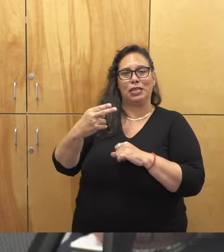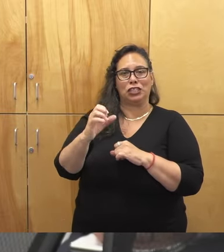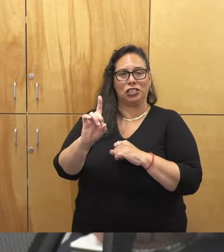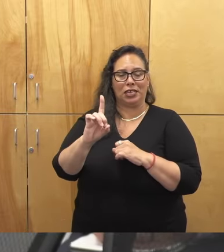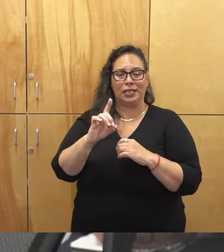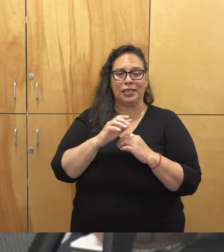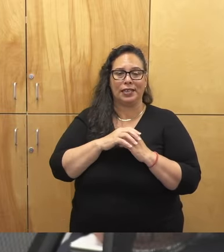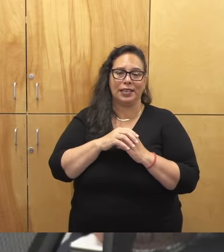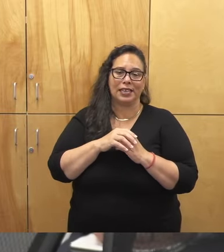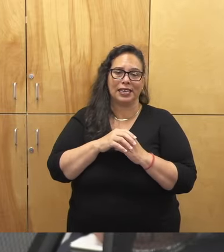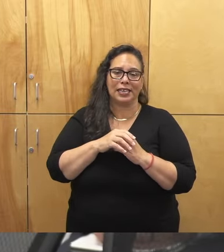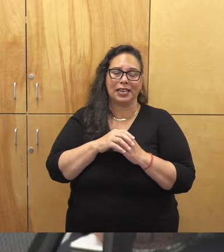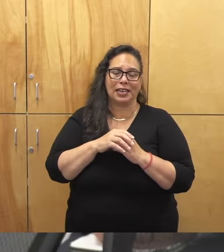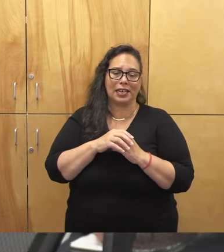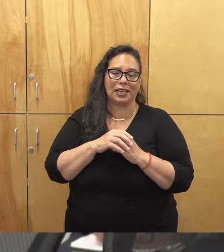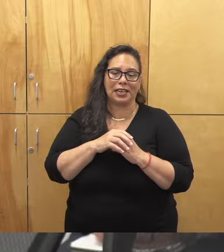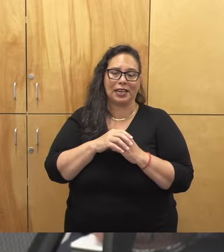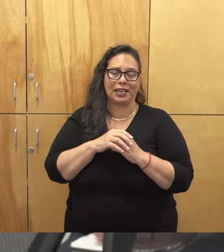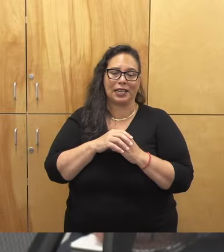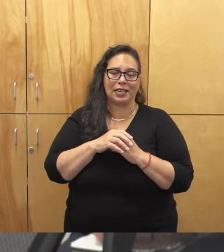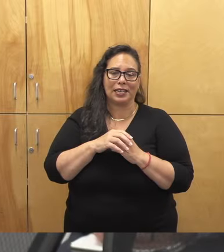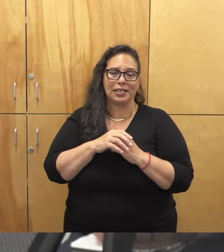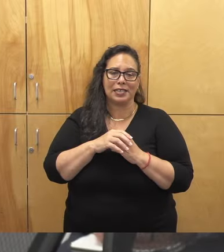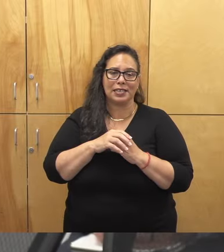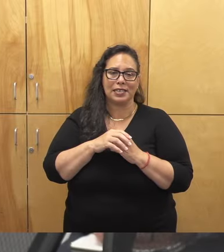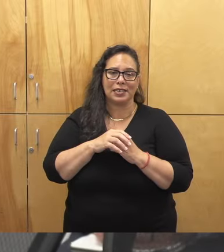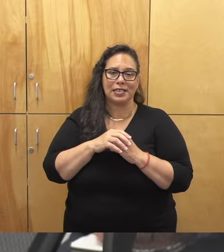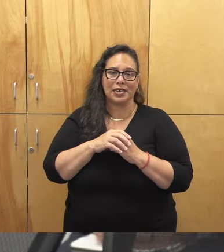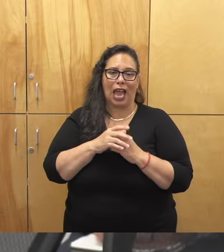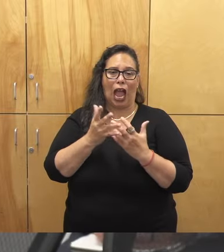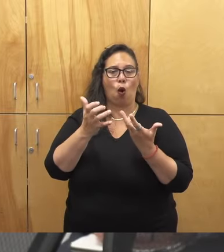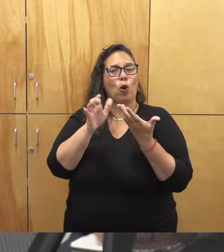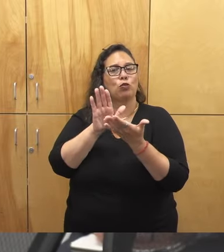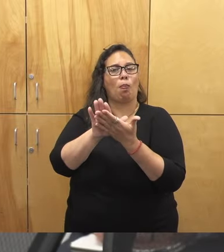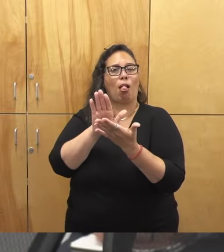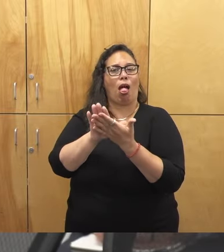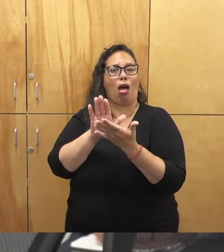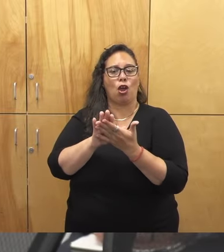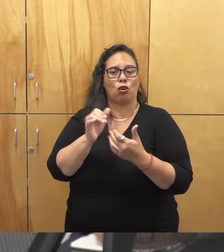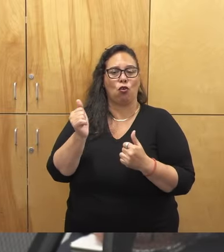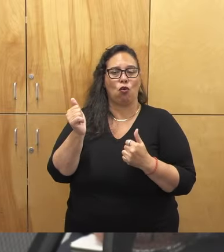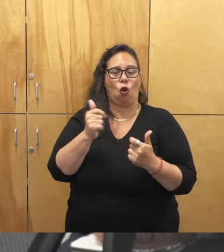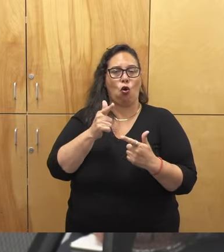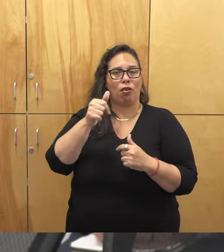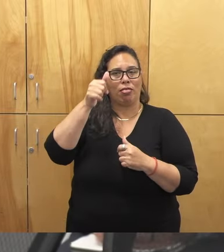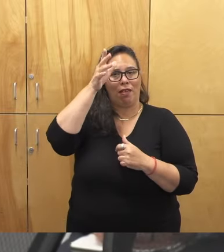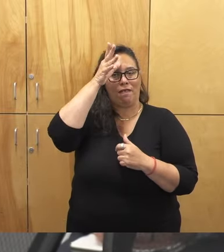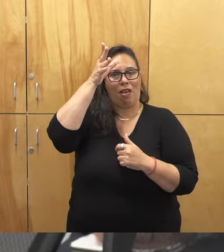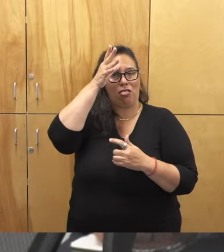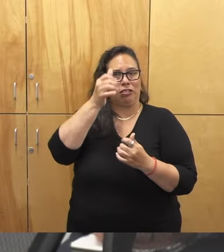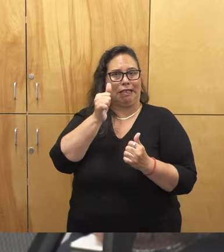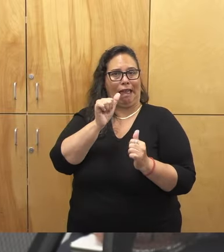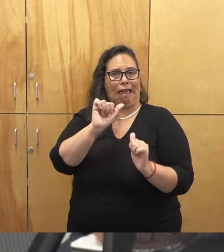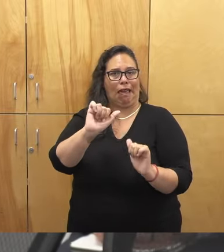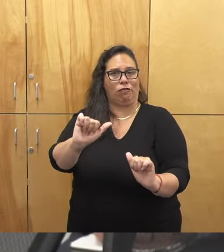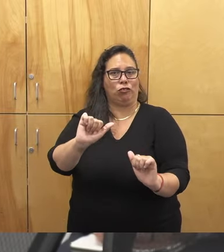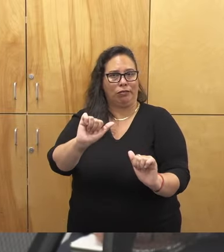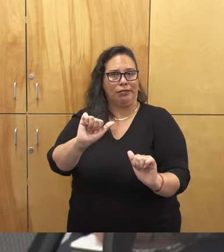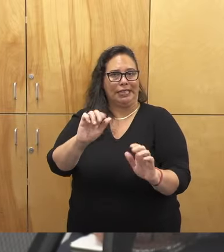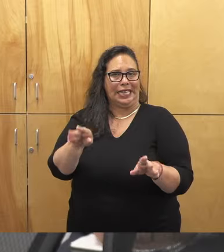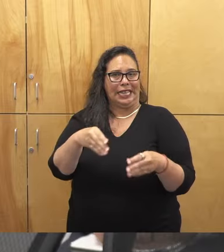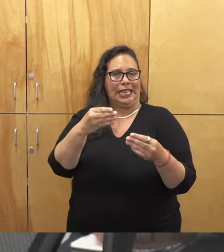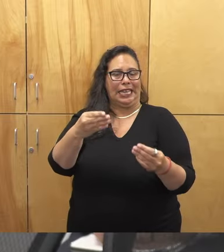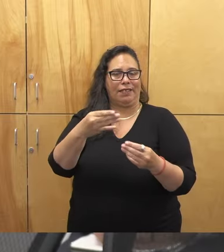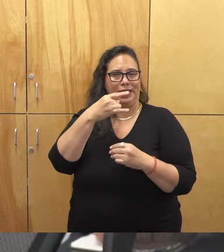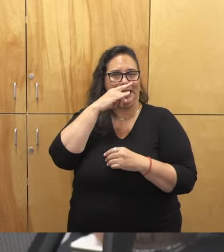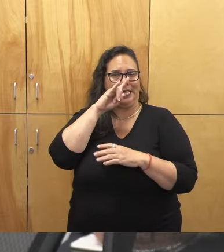I want to applaud all the fathers that for the efforts they put onto their kids to send